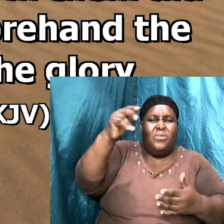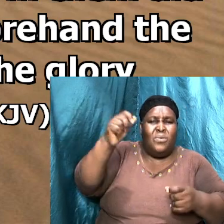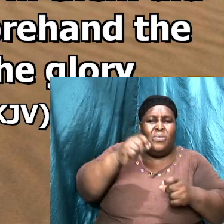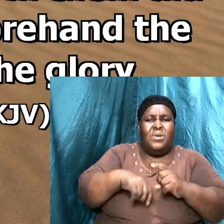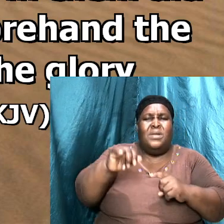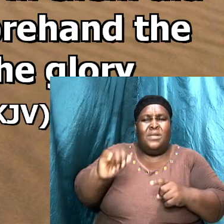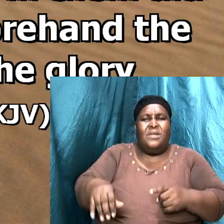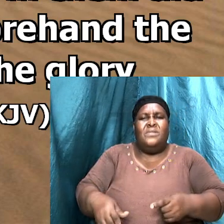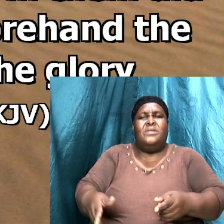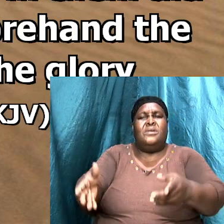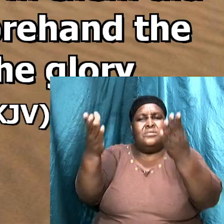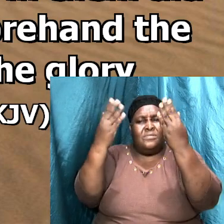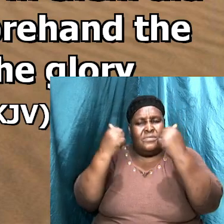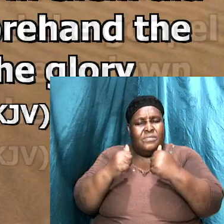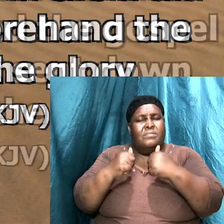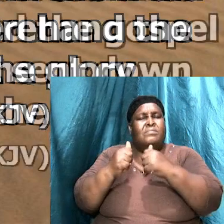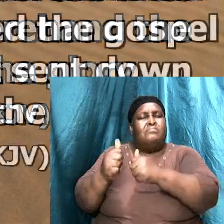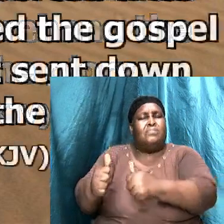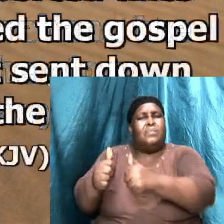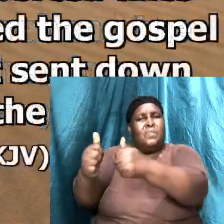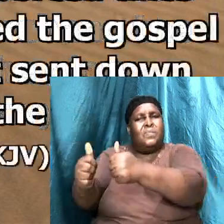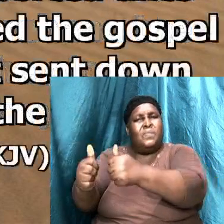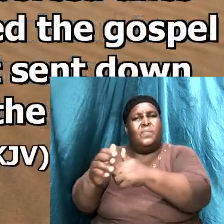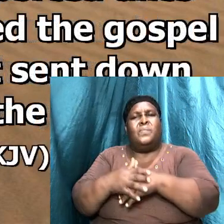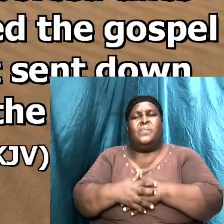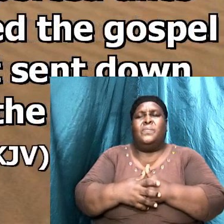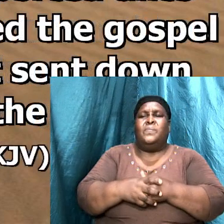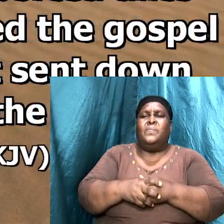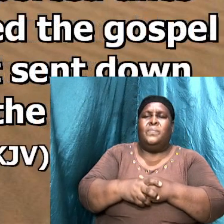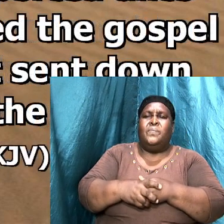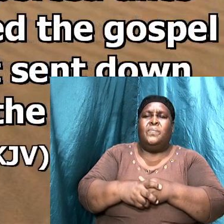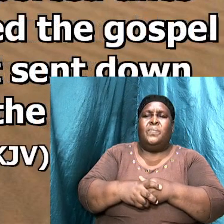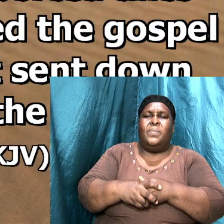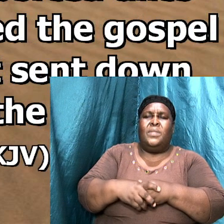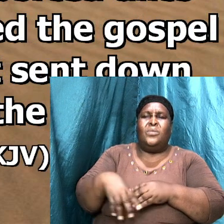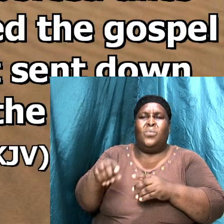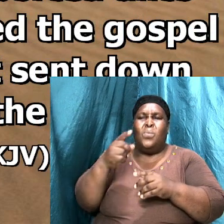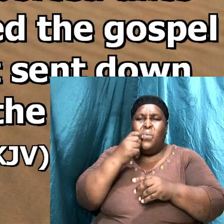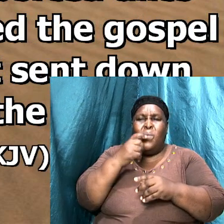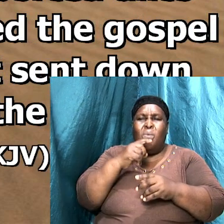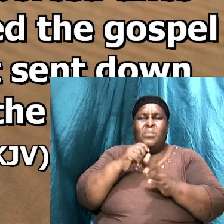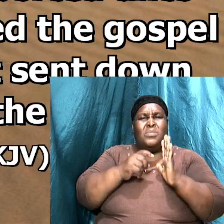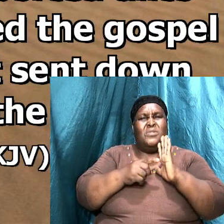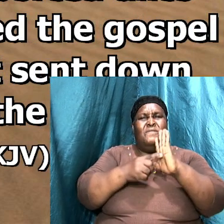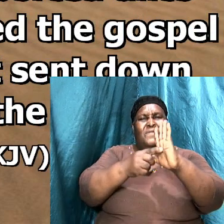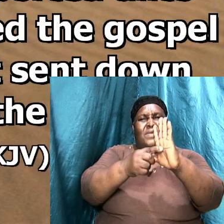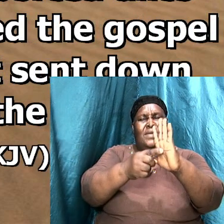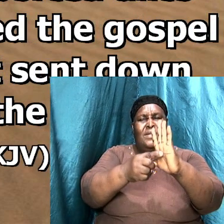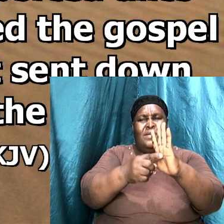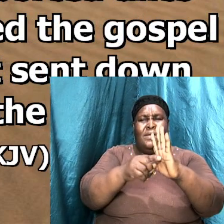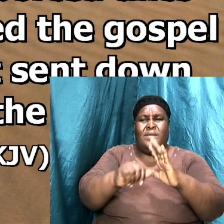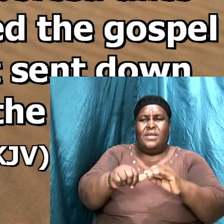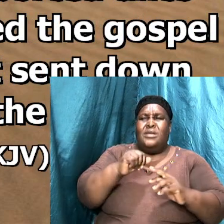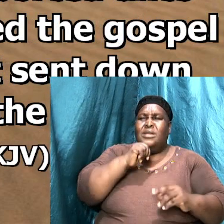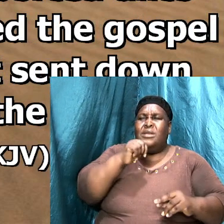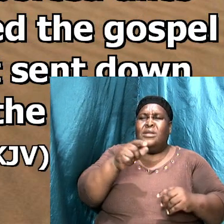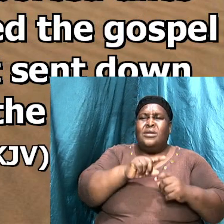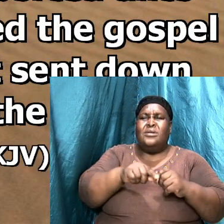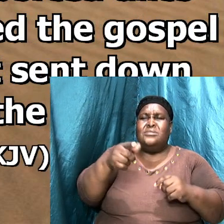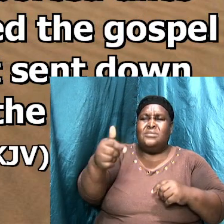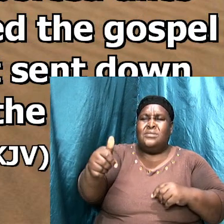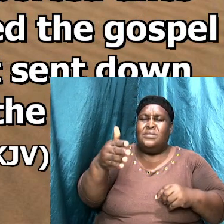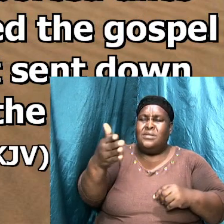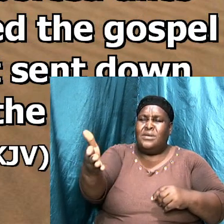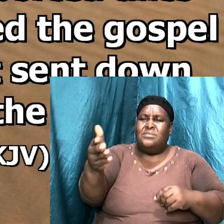that should follow and to whom it was revealed that not unto themselves